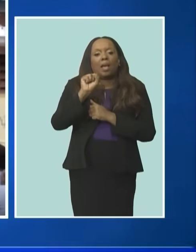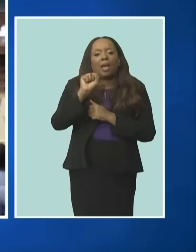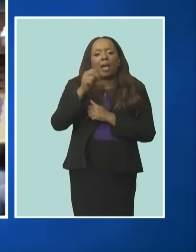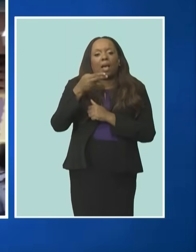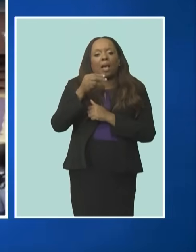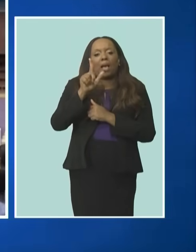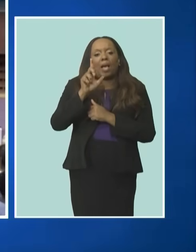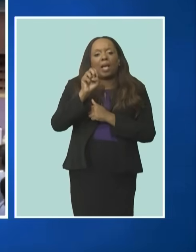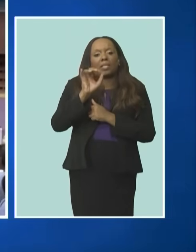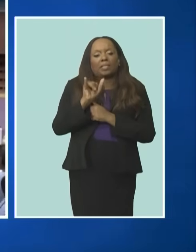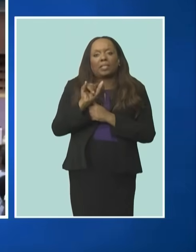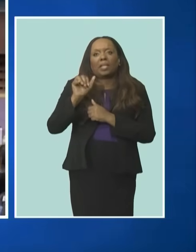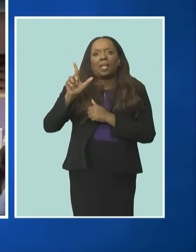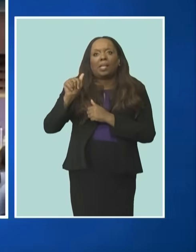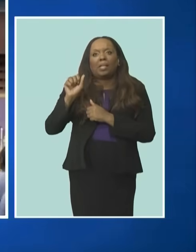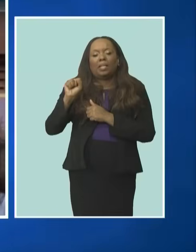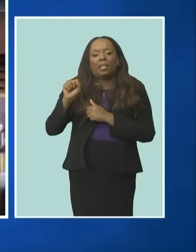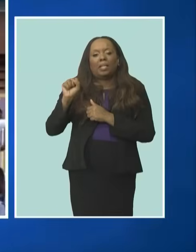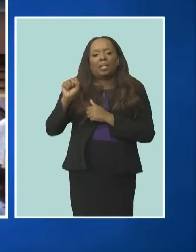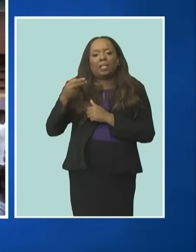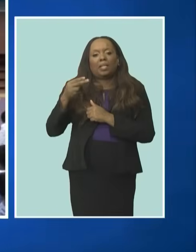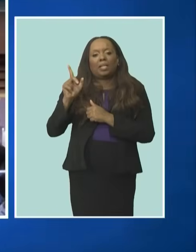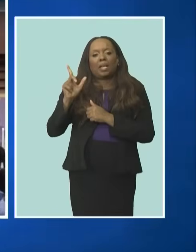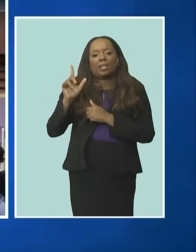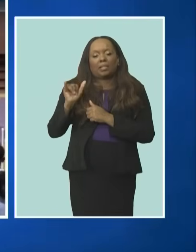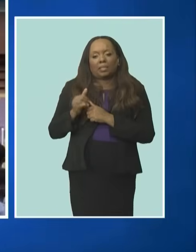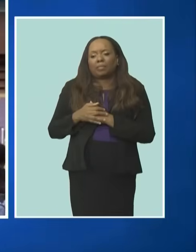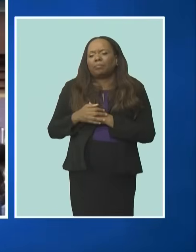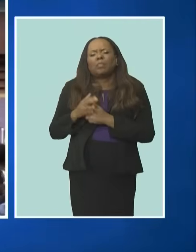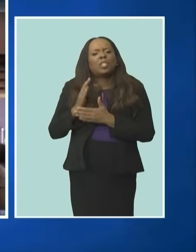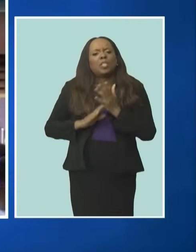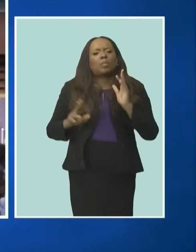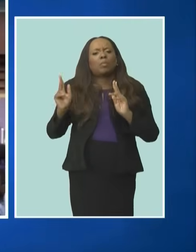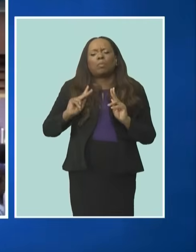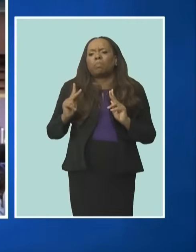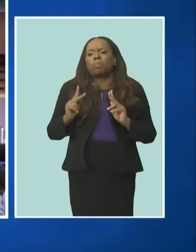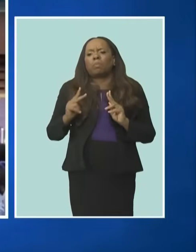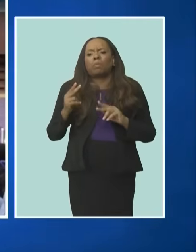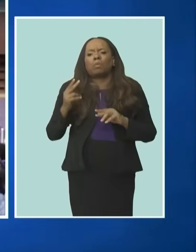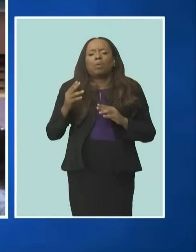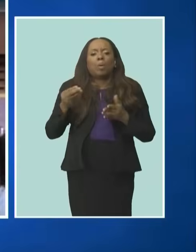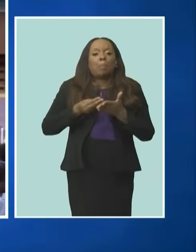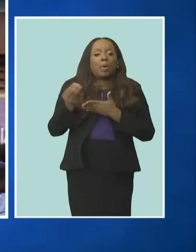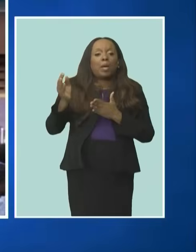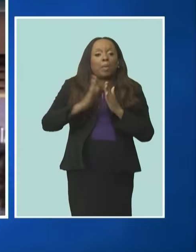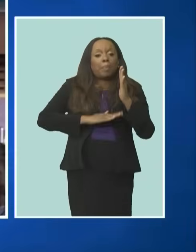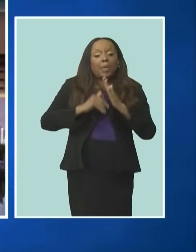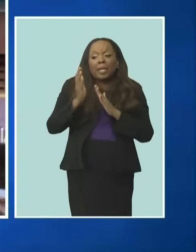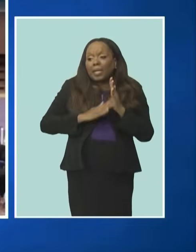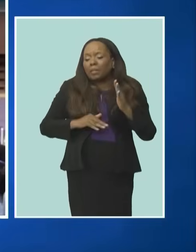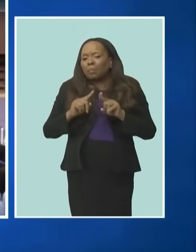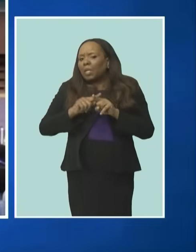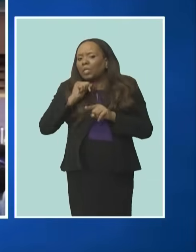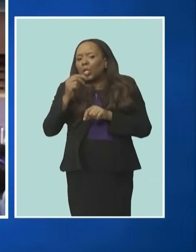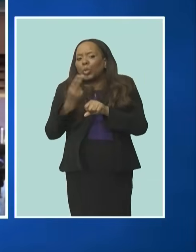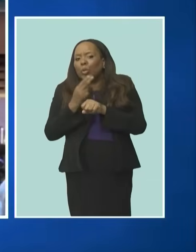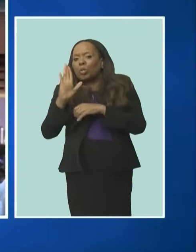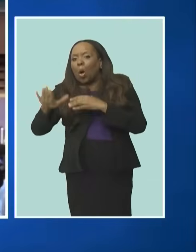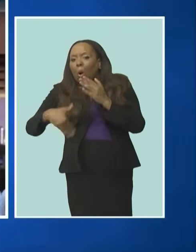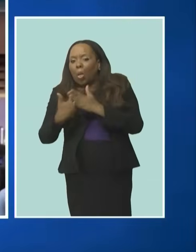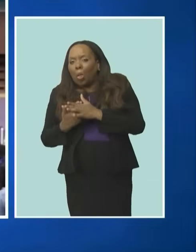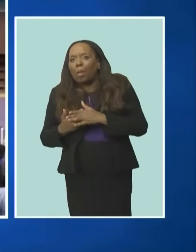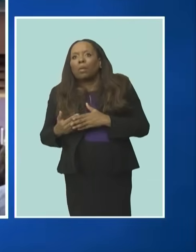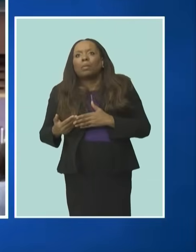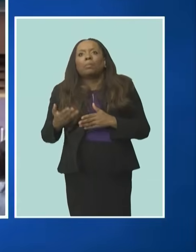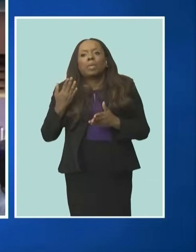is most homeowners might buy paint, they might use some of it, might not use all of it. They might keep spare bits